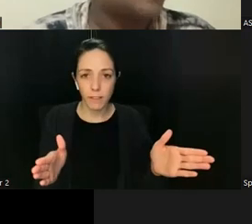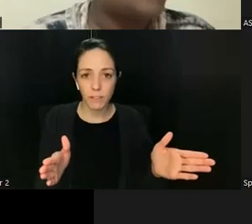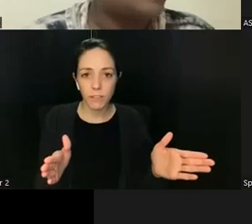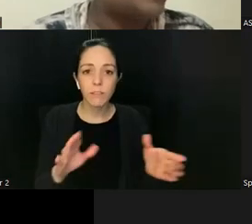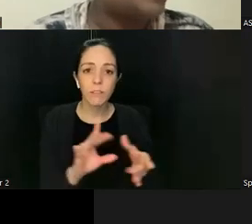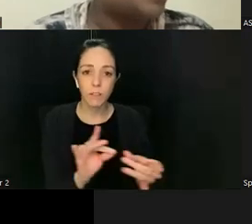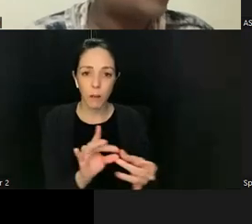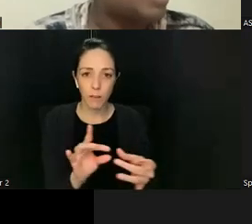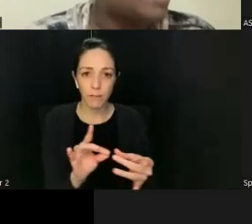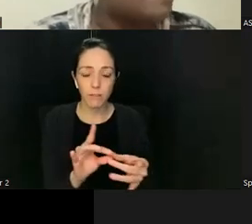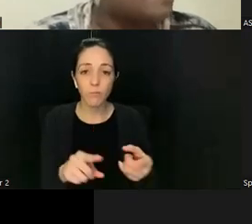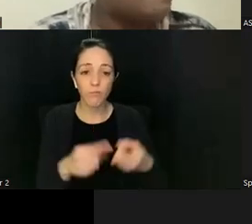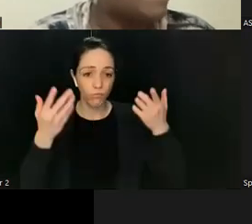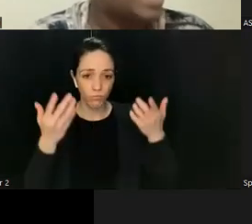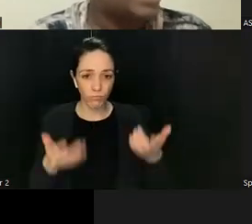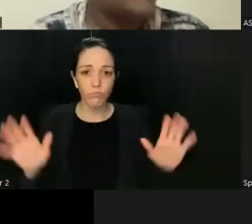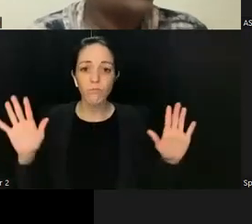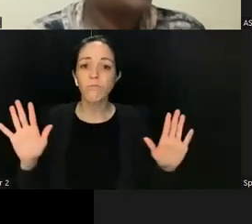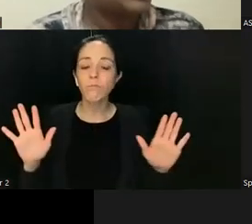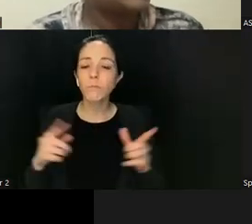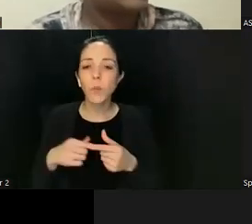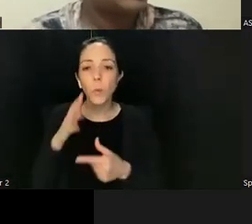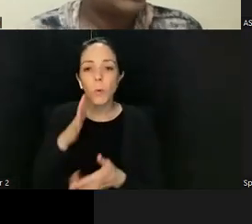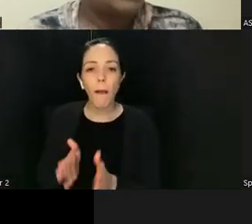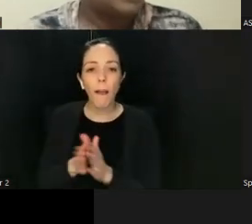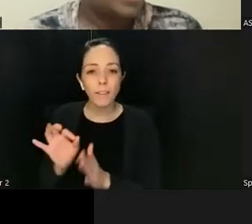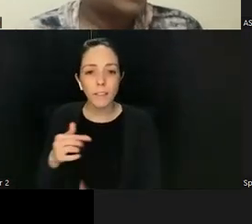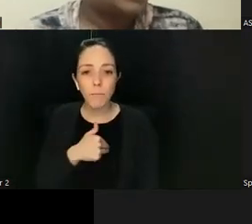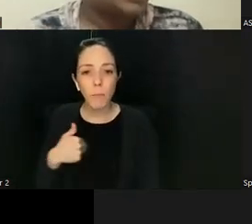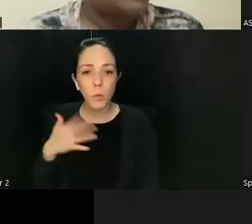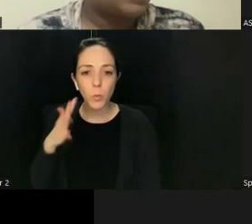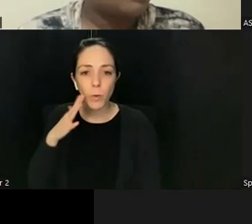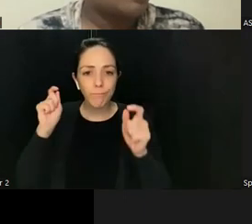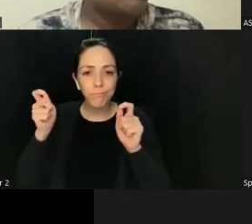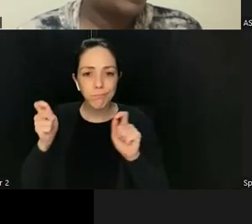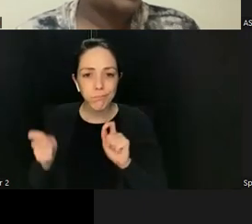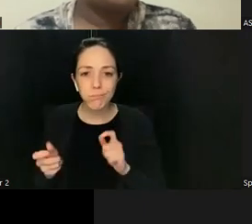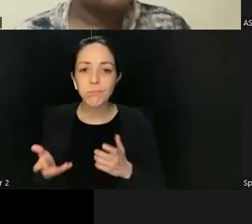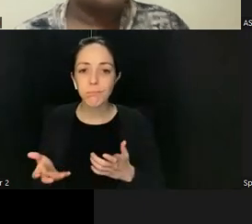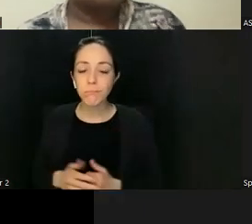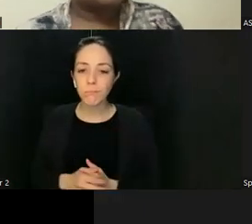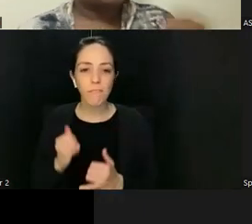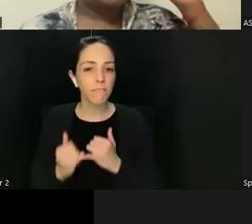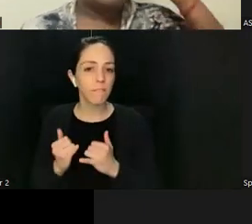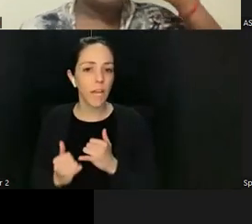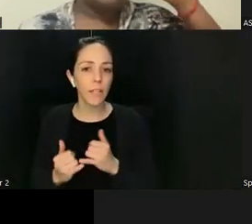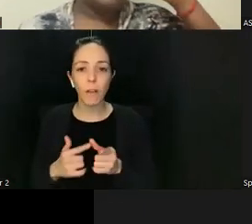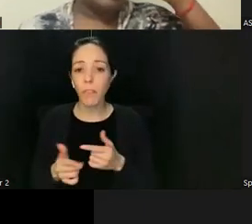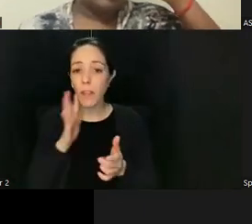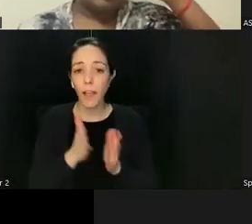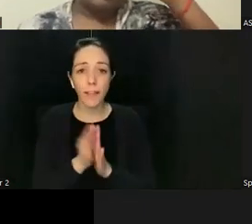ask if members want to make any final tweaks, and then ask if they are ready to make a